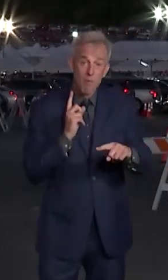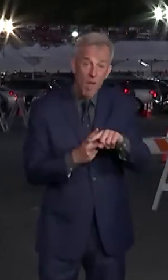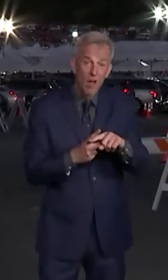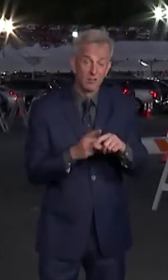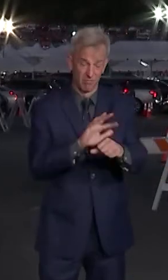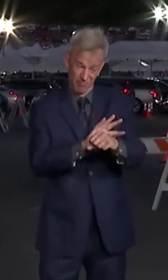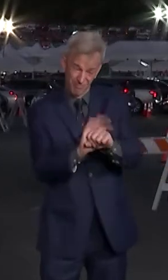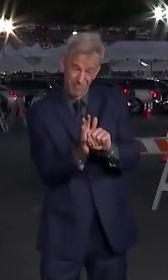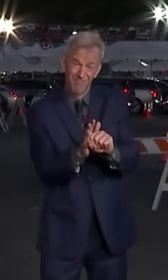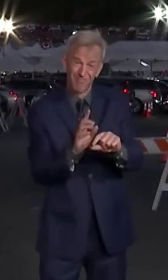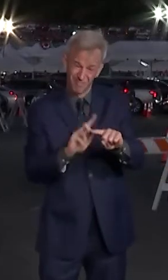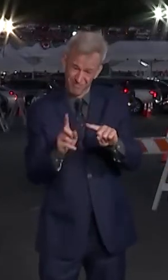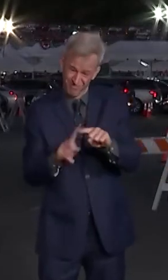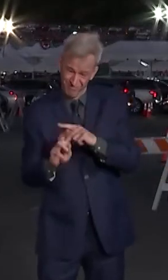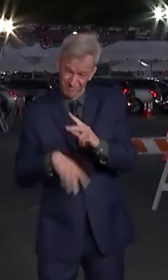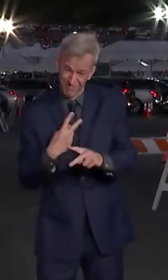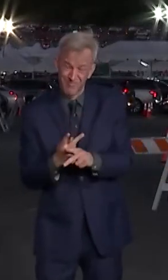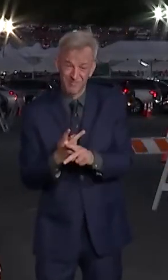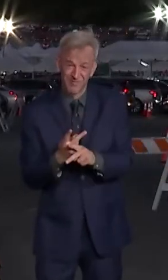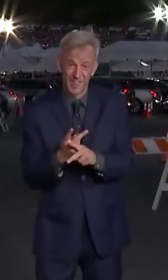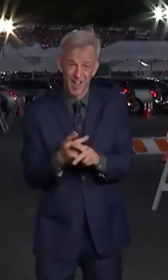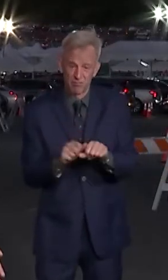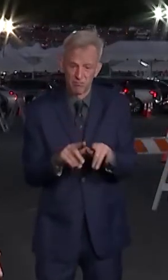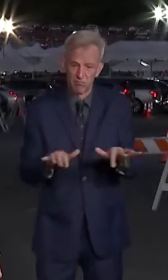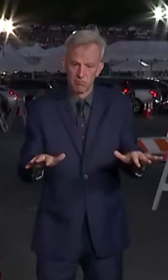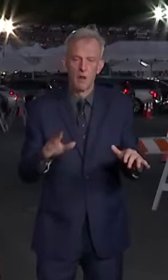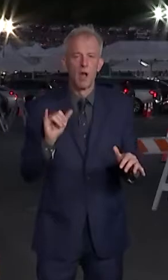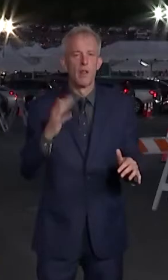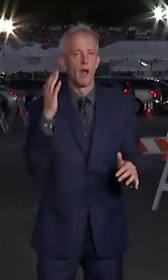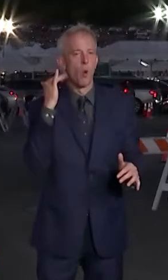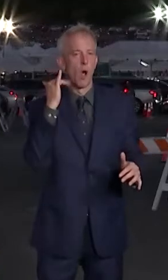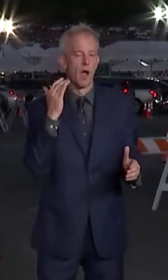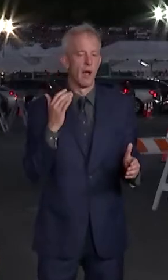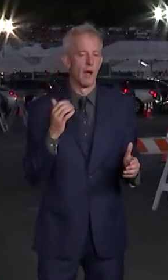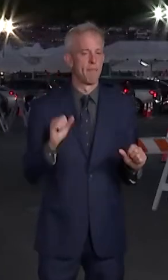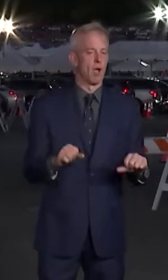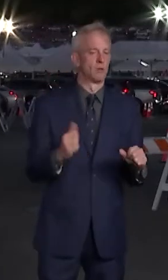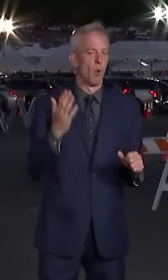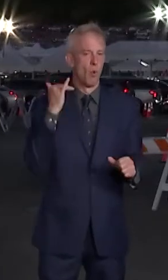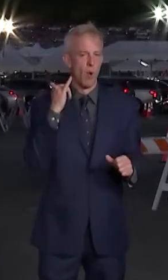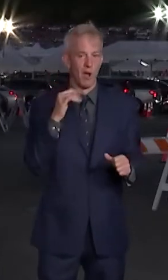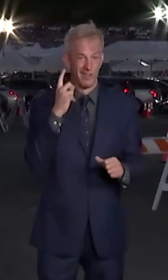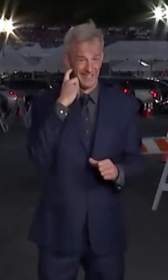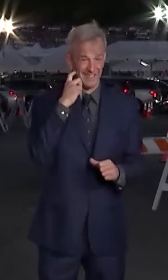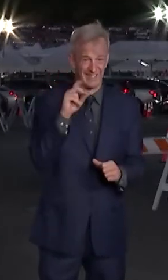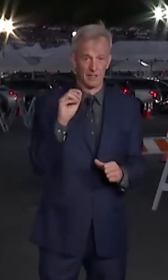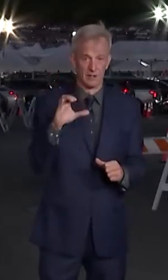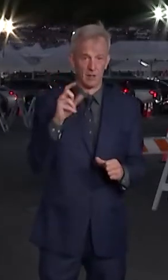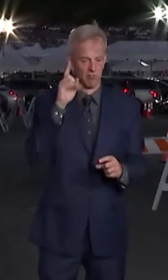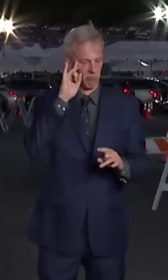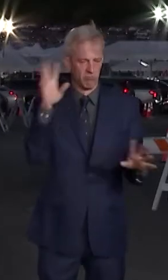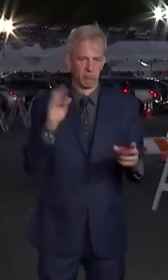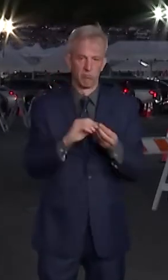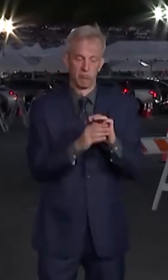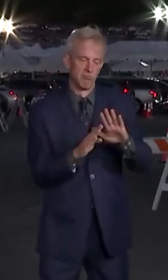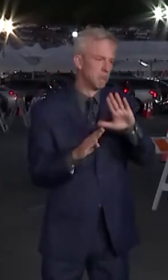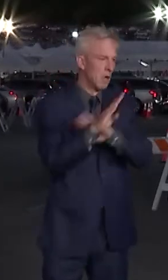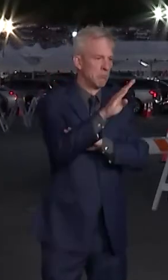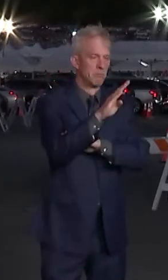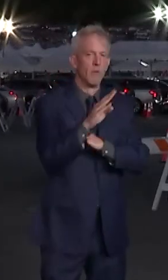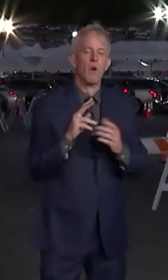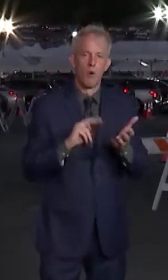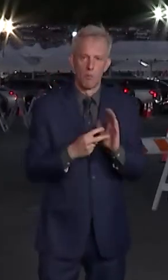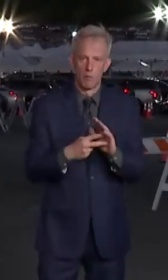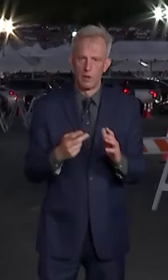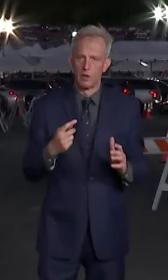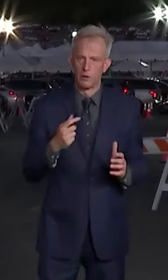taking root that may contribute to why we had such a surge in December, there is no task more urgent than getting this site and other sites